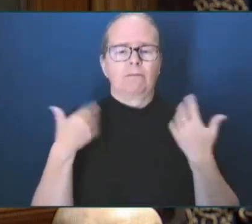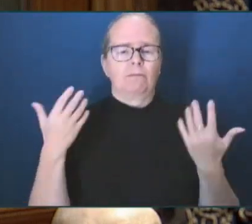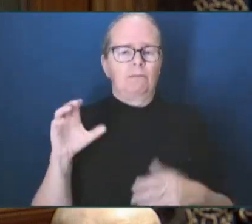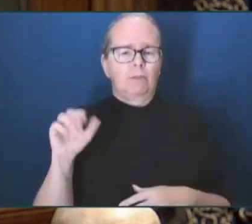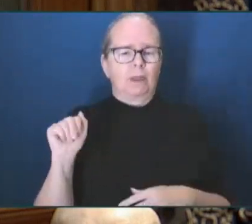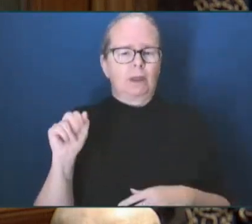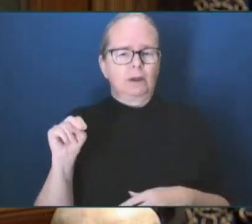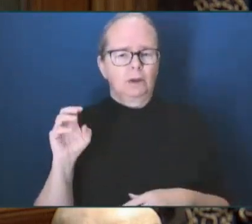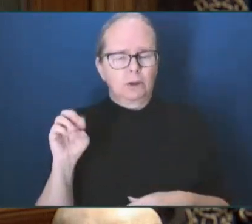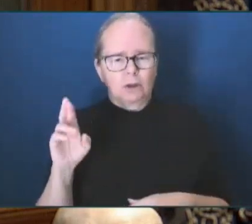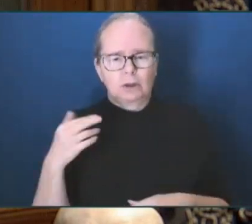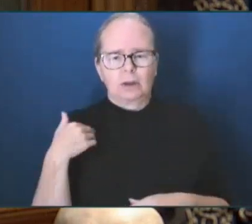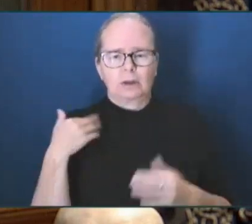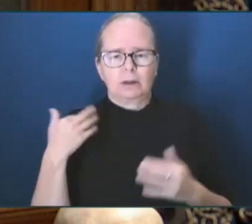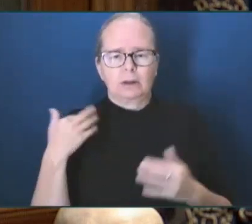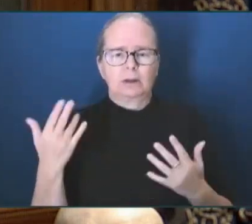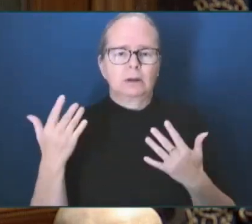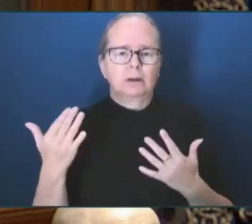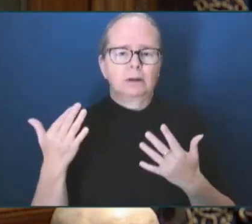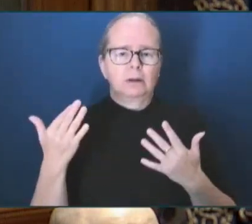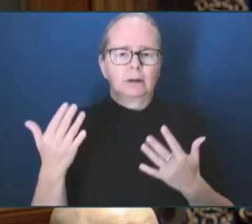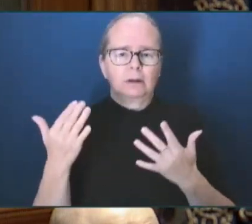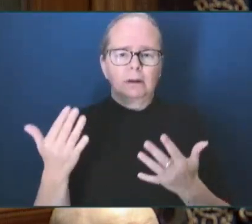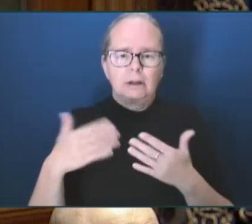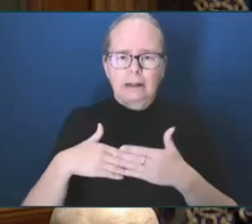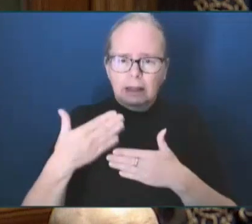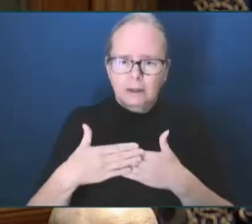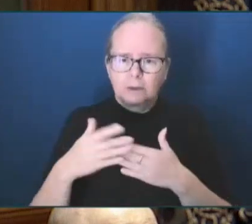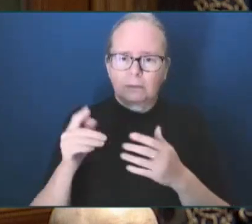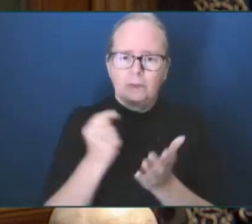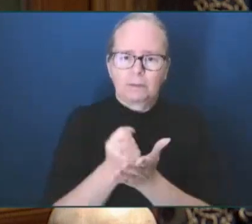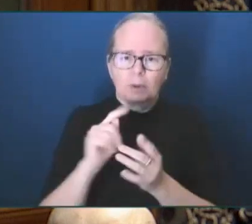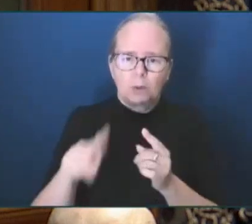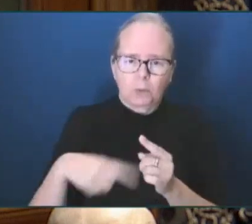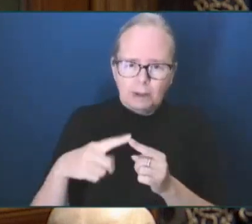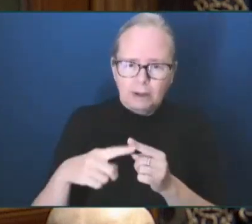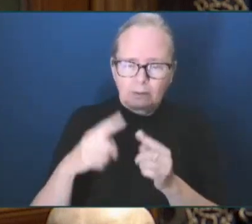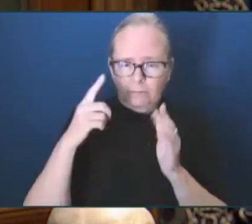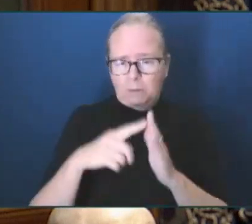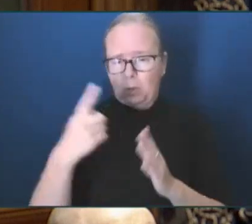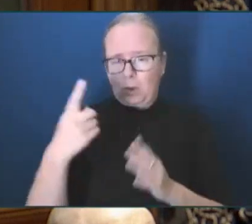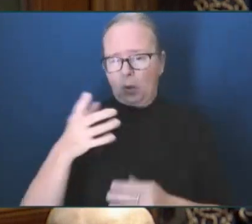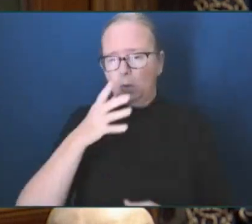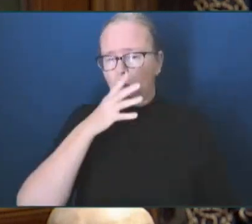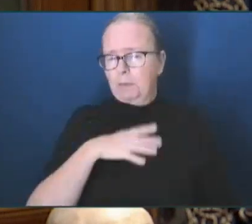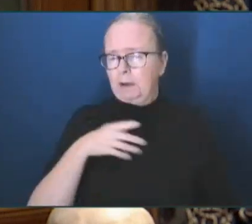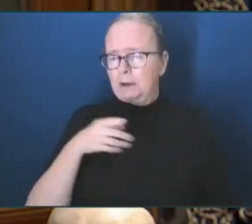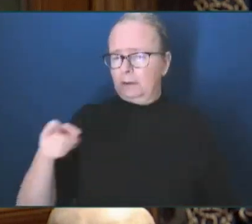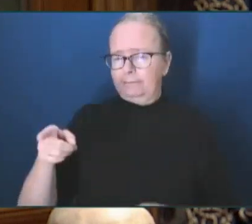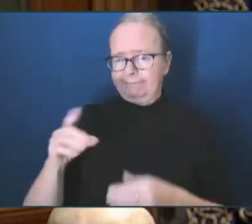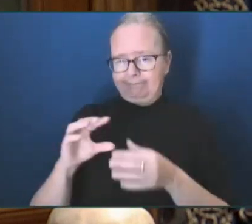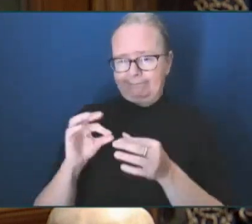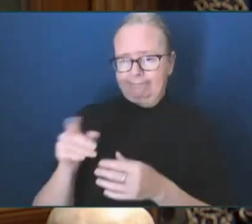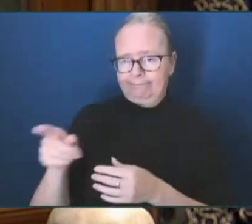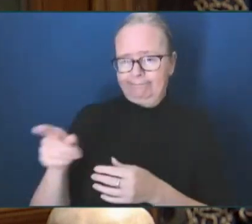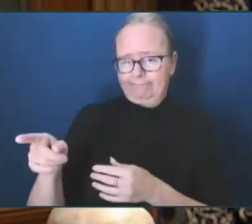have waited weeks already. I see how a tiny melanoma spot on his head doubled in size within a